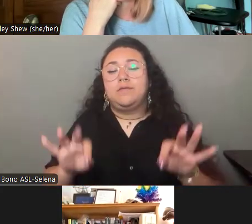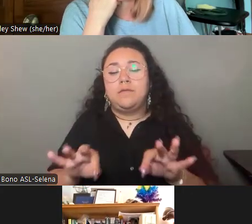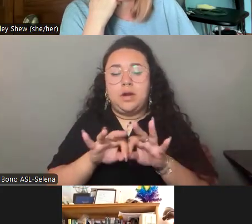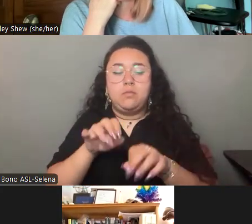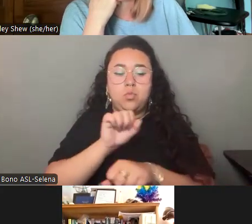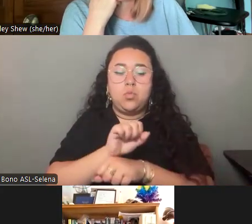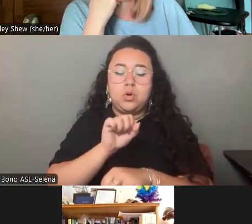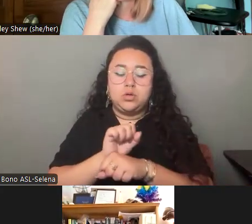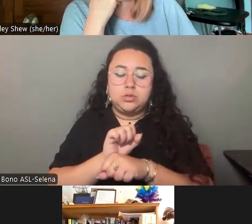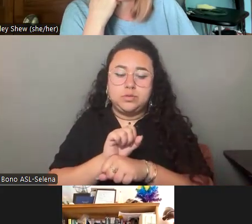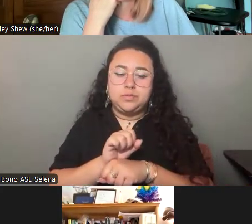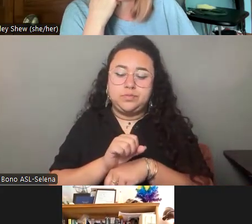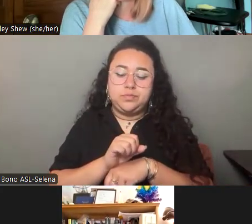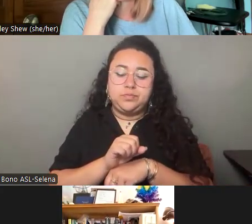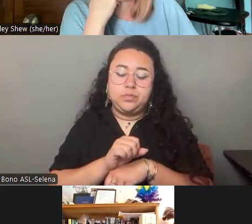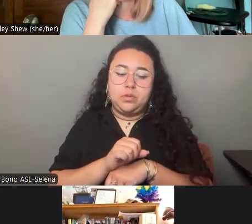not just for